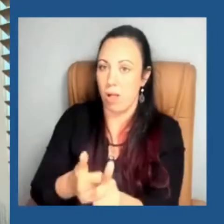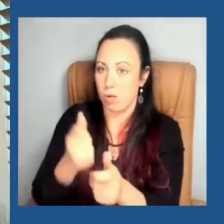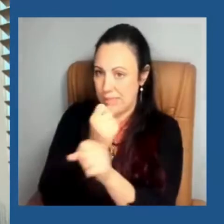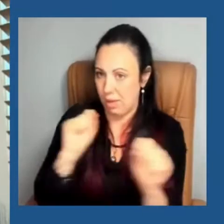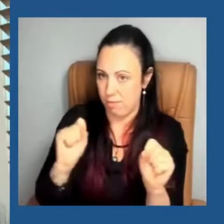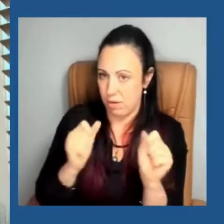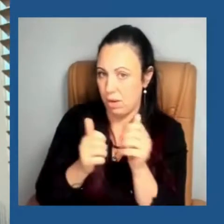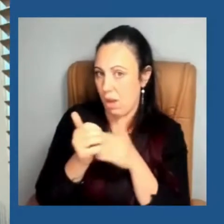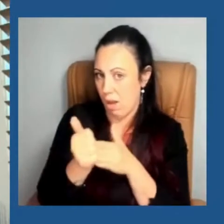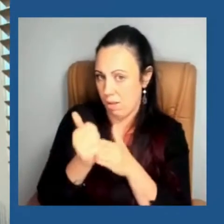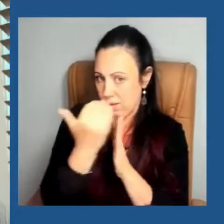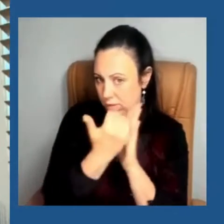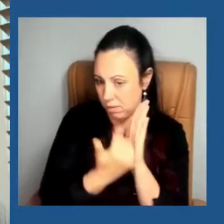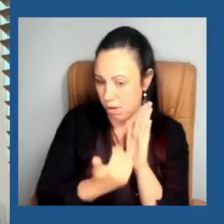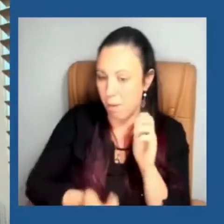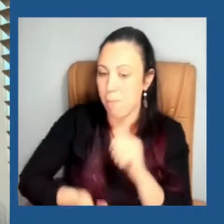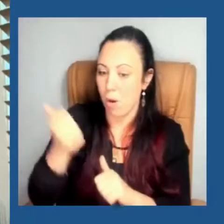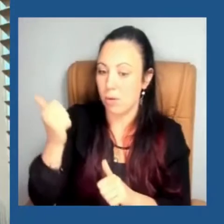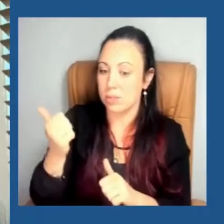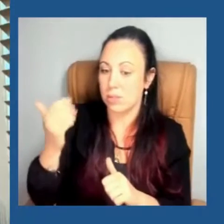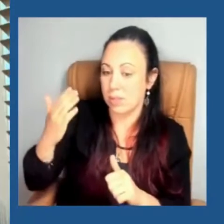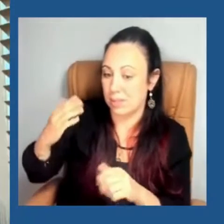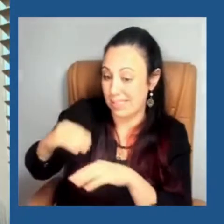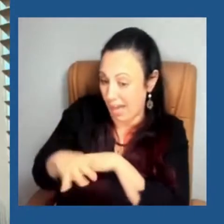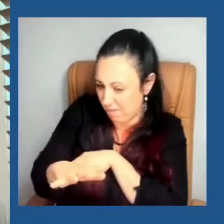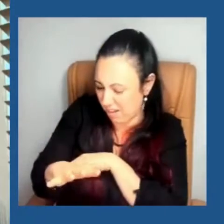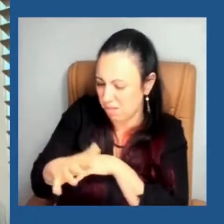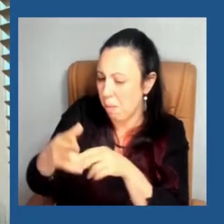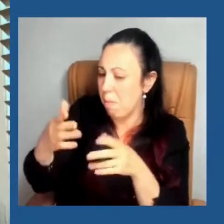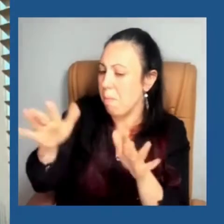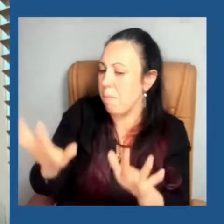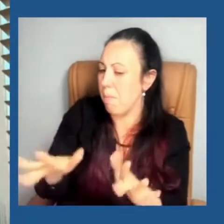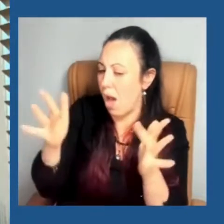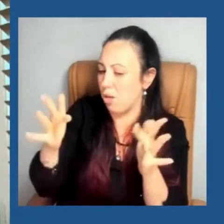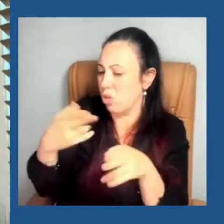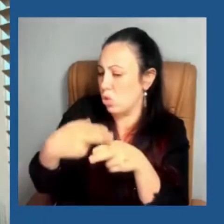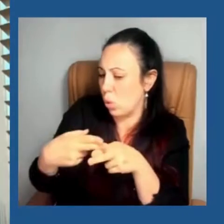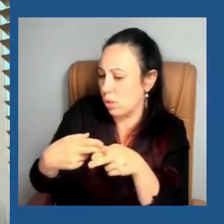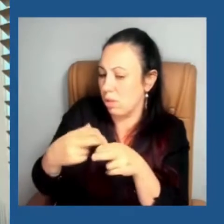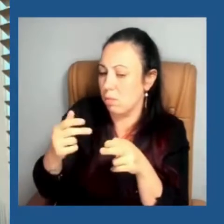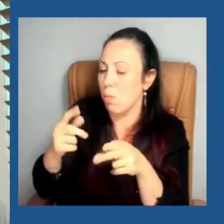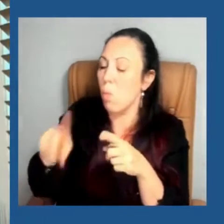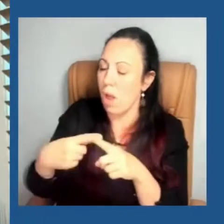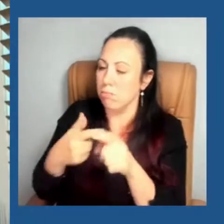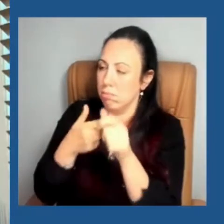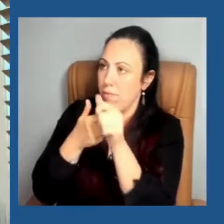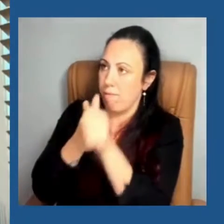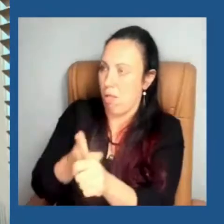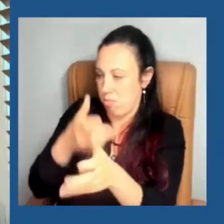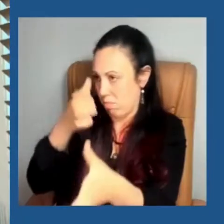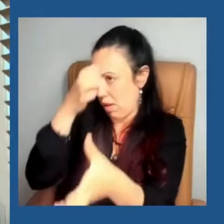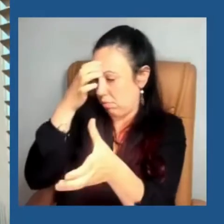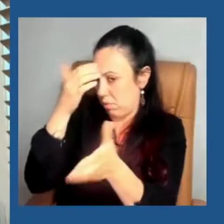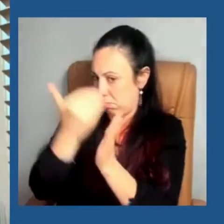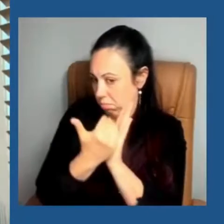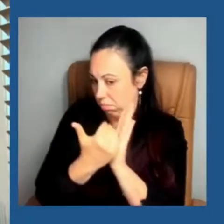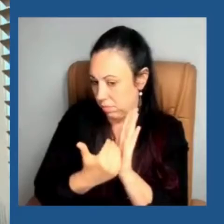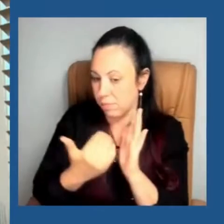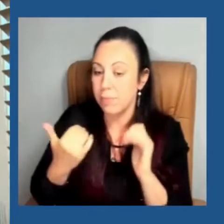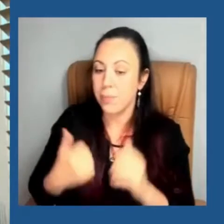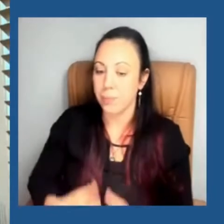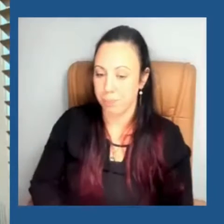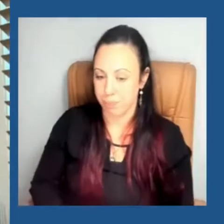fact, most side effects of rTMS appear to be mild and short-term when expert guidelines are followed. Now I'm going to discuss